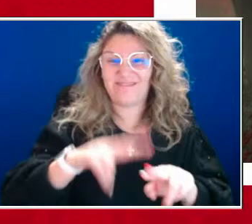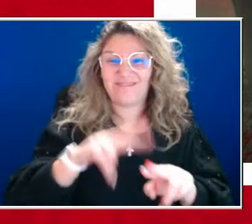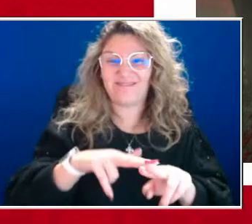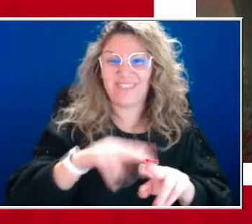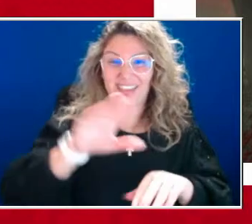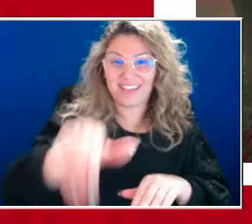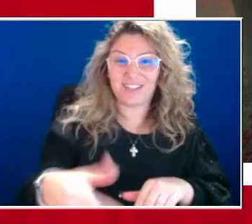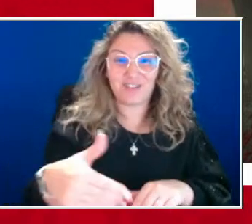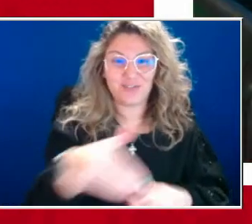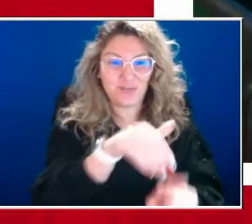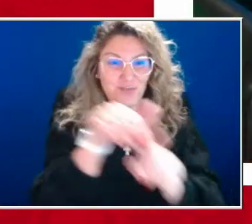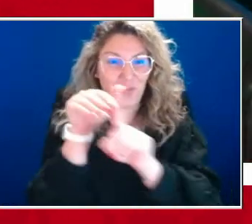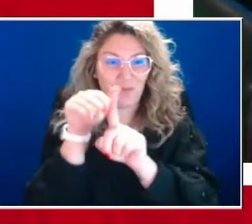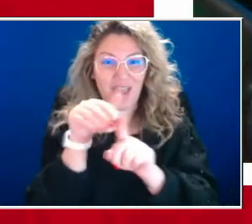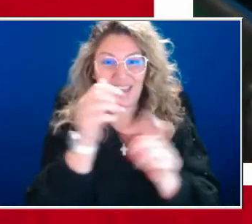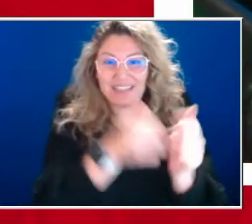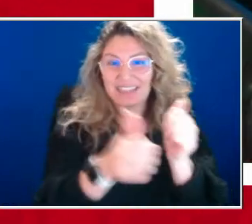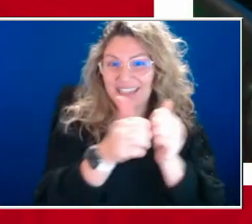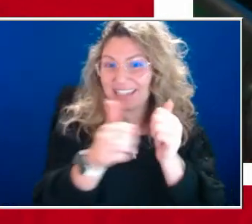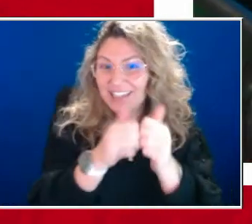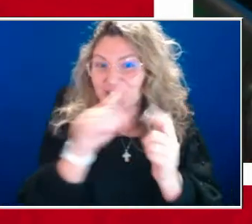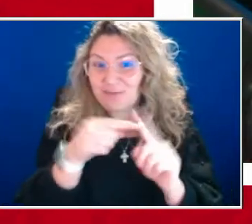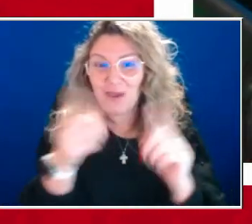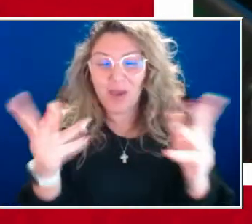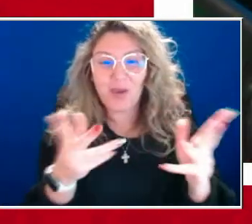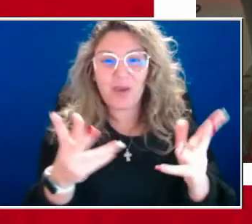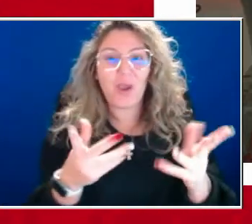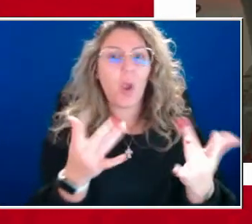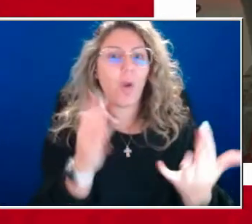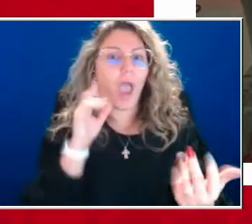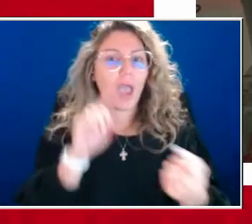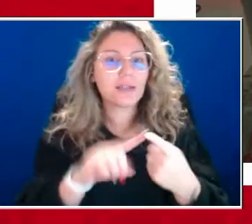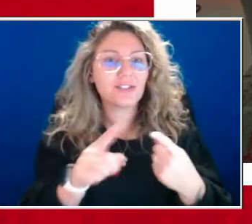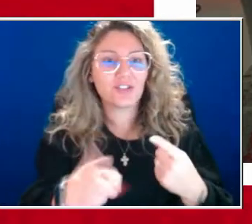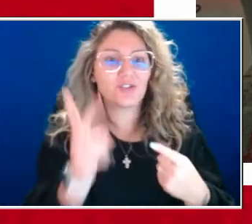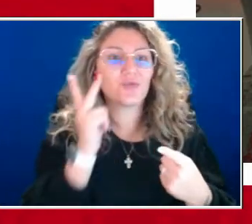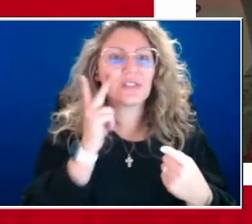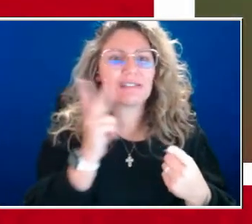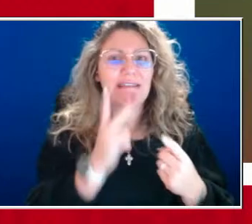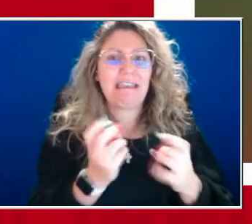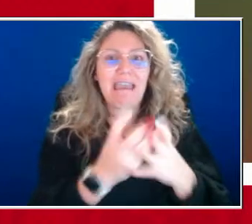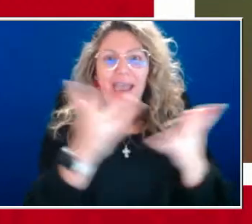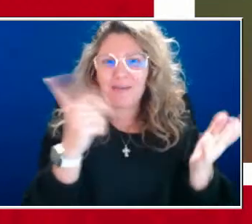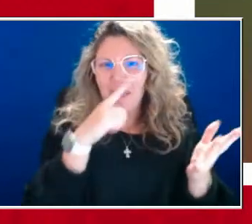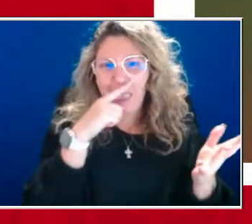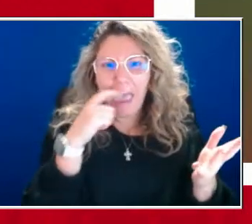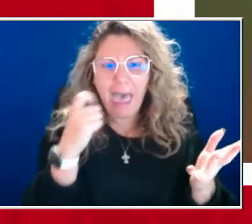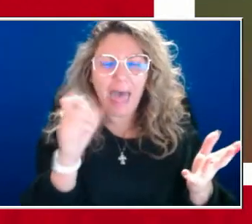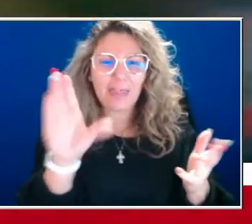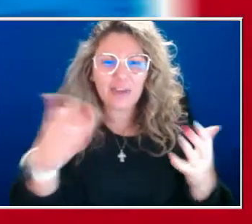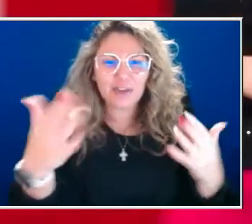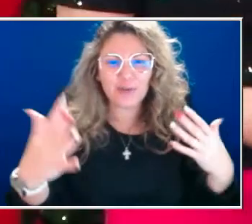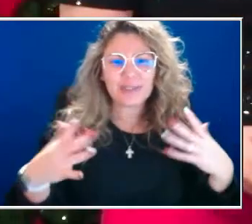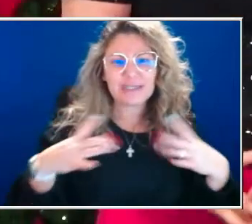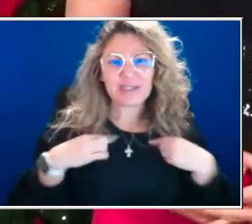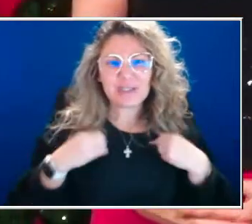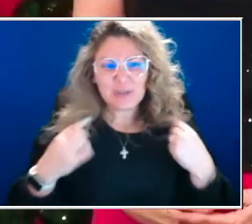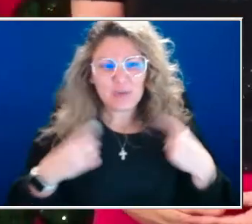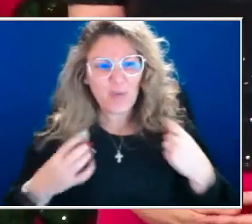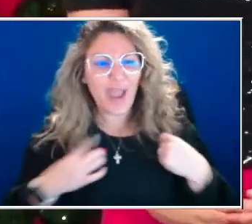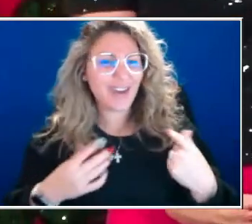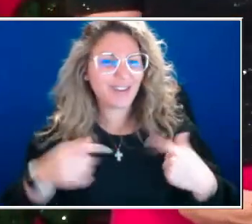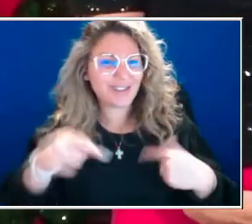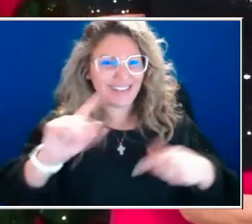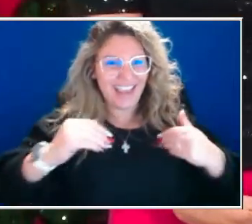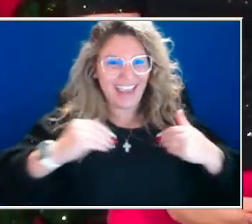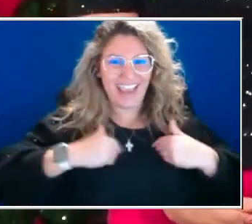those episodes is about. Wait until you see how many ugly Christmas sweaters Dr. Stites and Dr. Hawkinson own. Very interesting. I can't